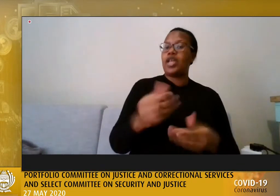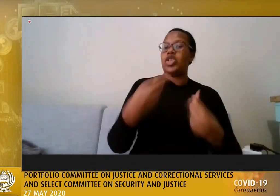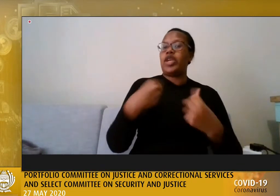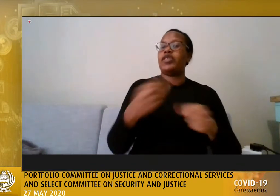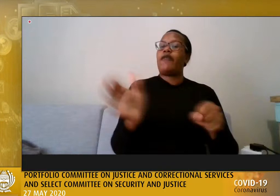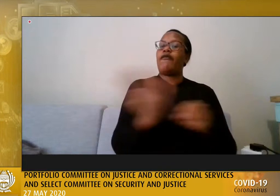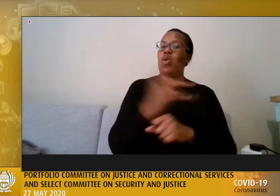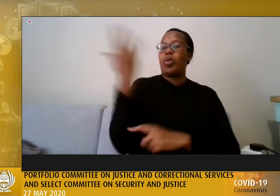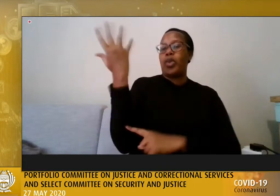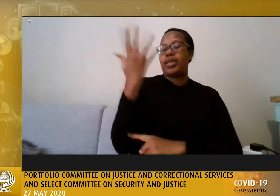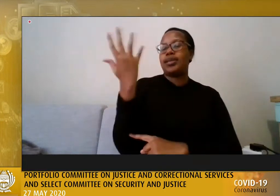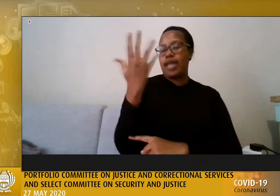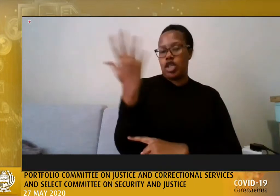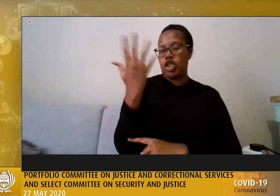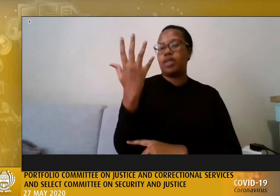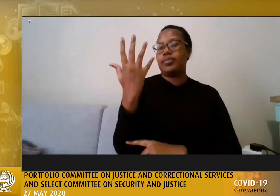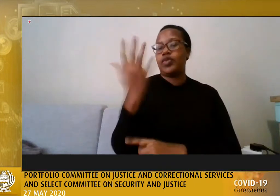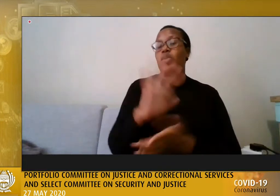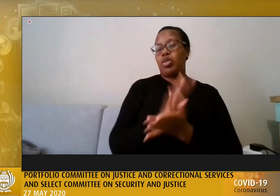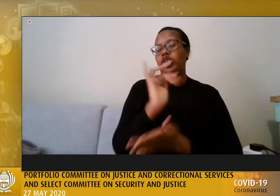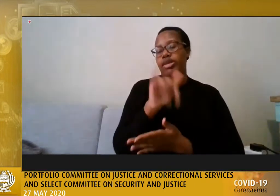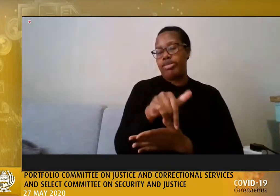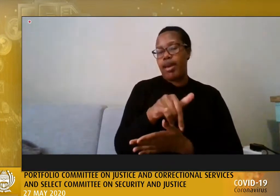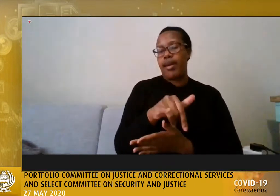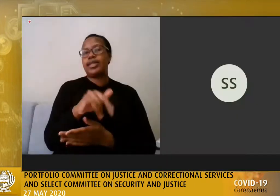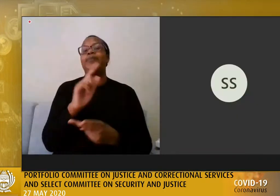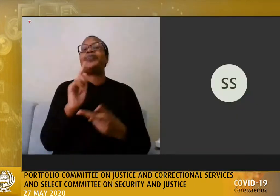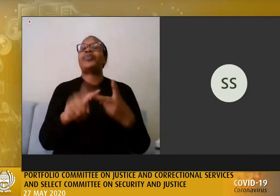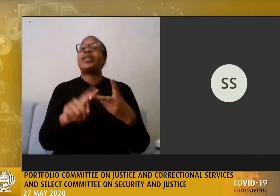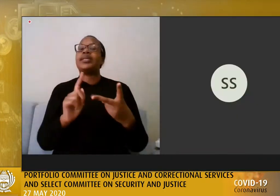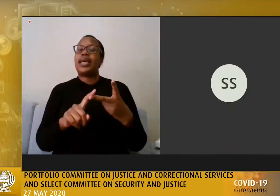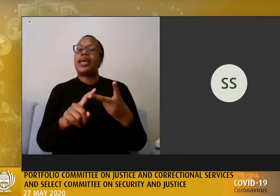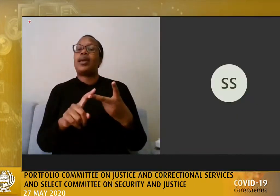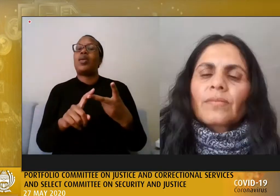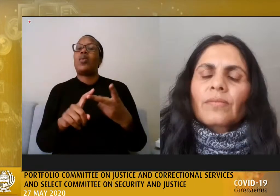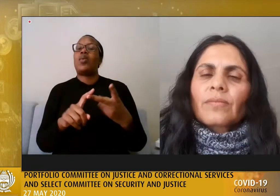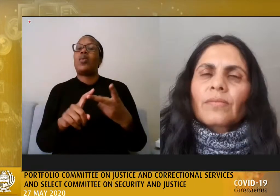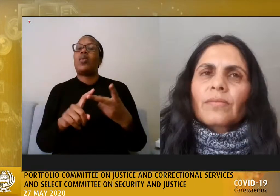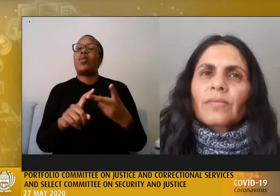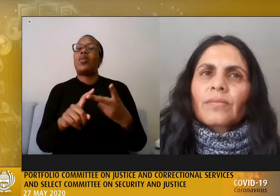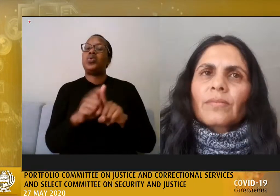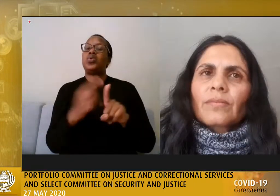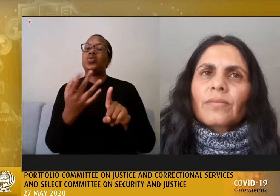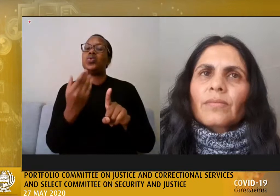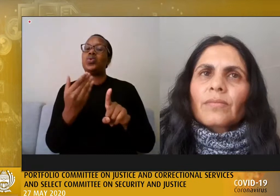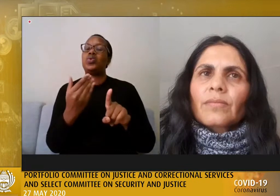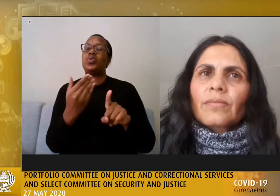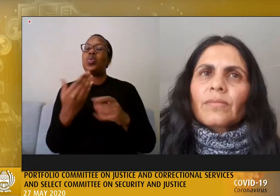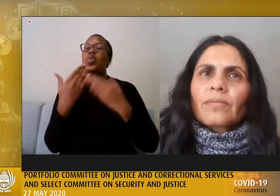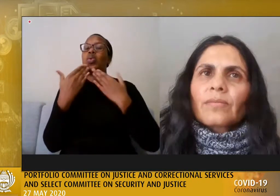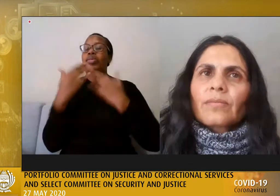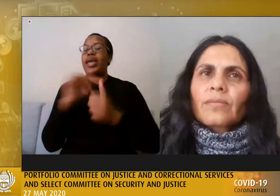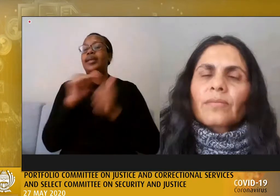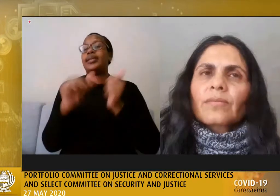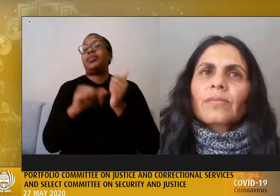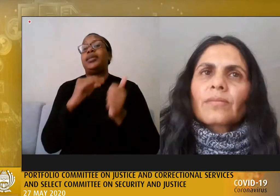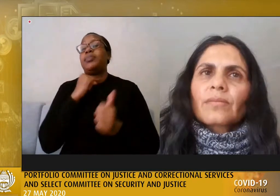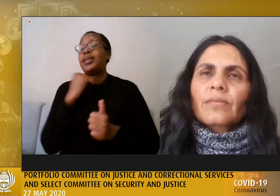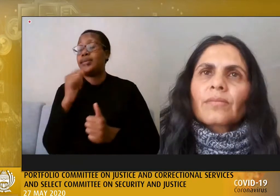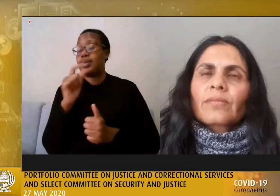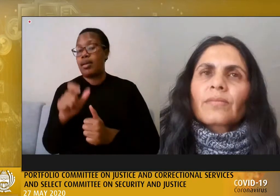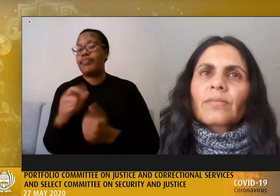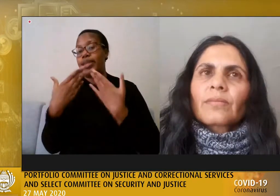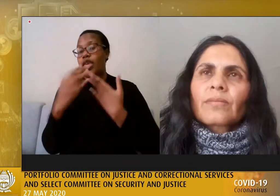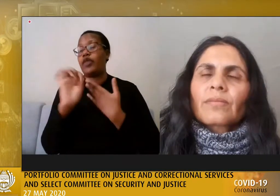presentation. I appreciate that. And the second one also to thank the Deputy Minister for the